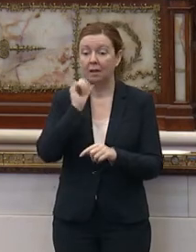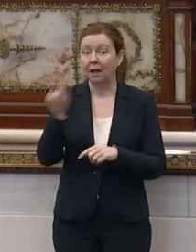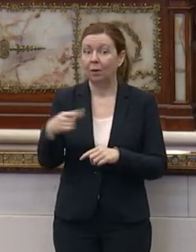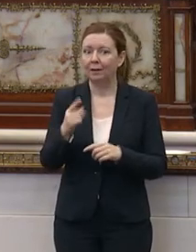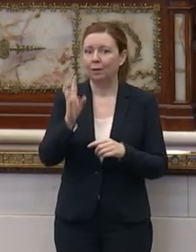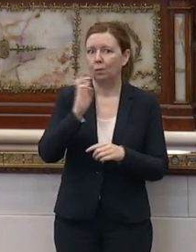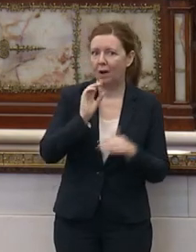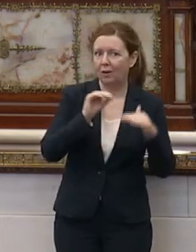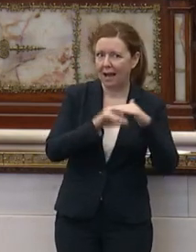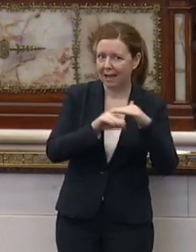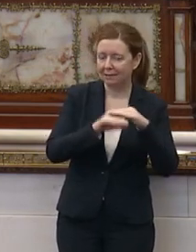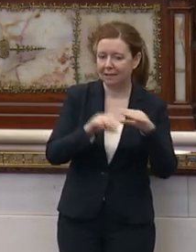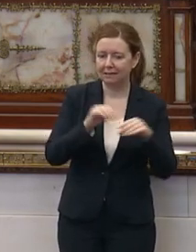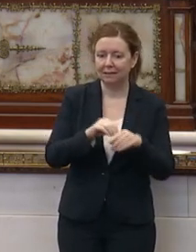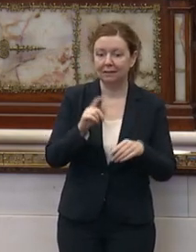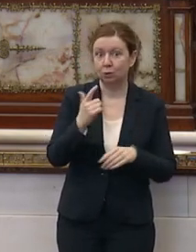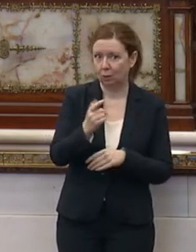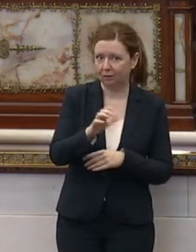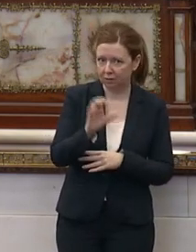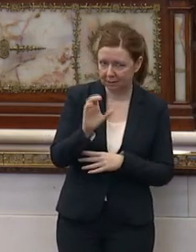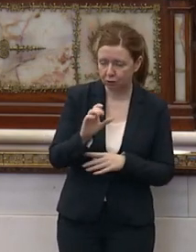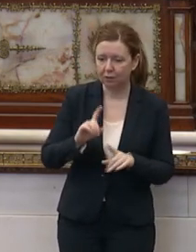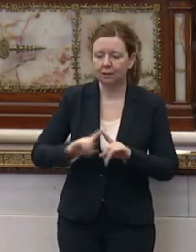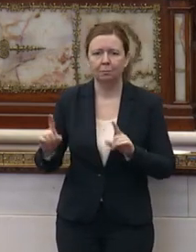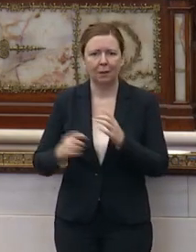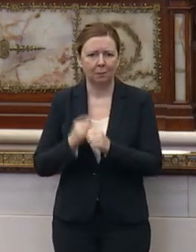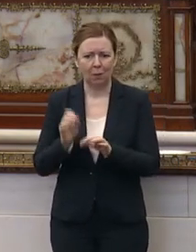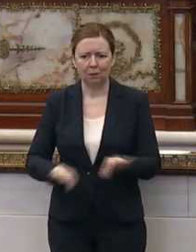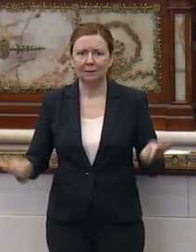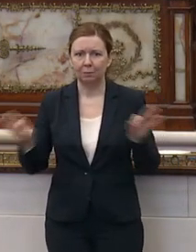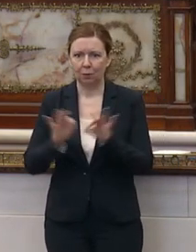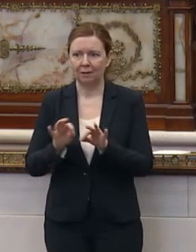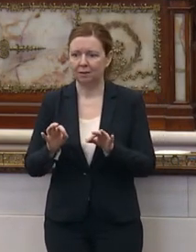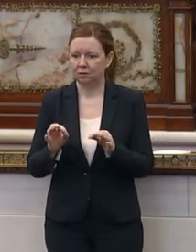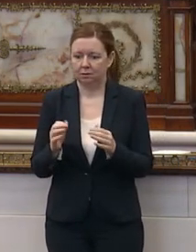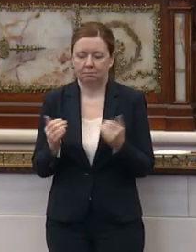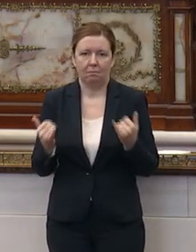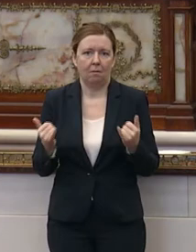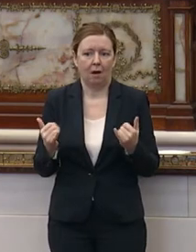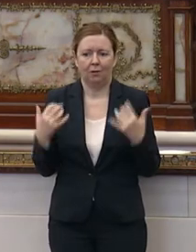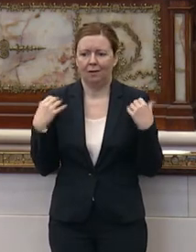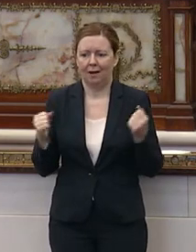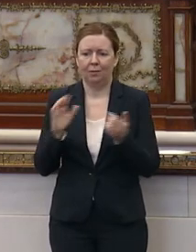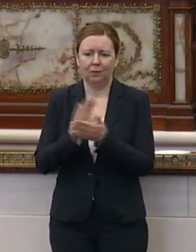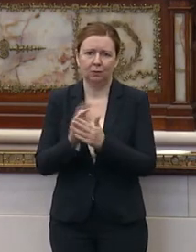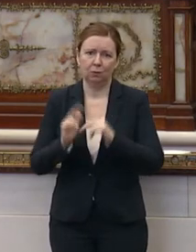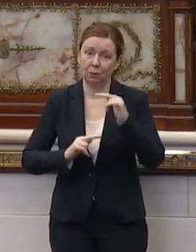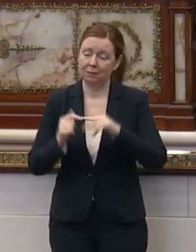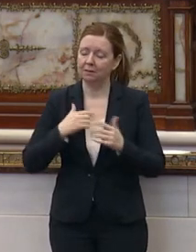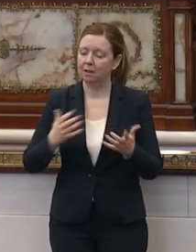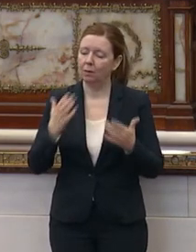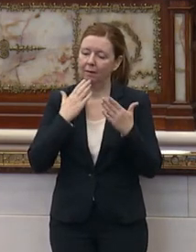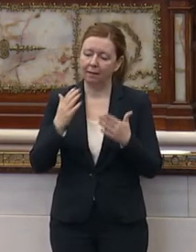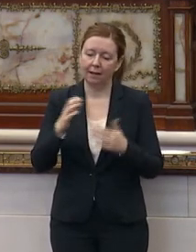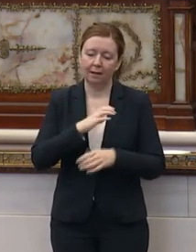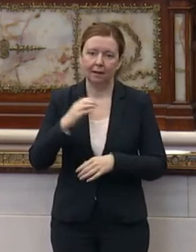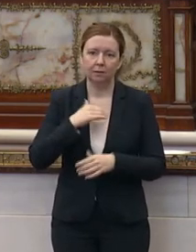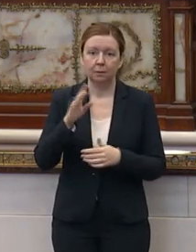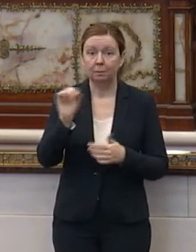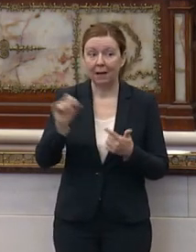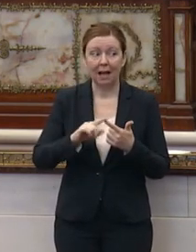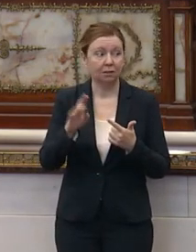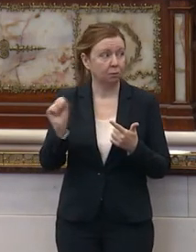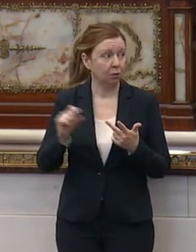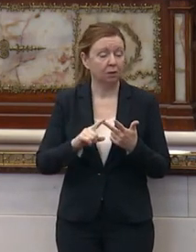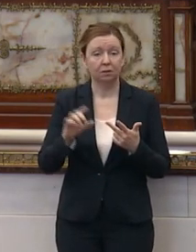only water access in the 21st century, but most importantly, just modern, healthy school buildings. I want to thank Council Members Bass,